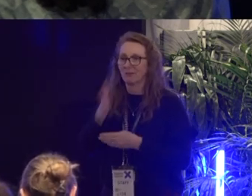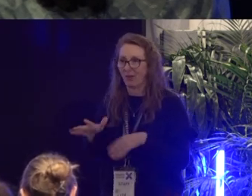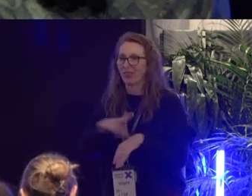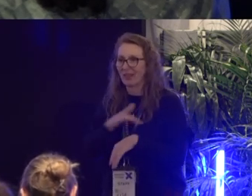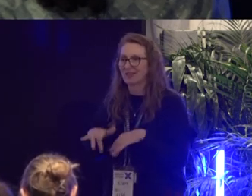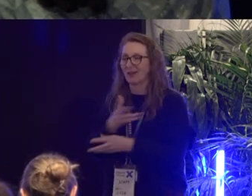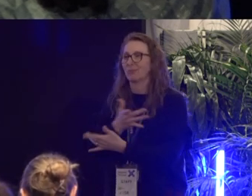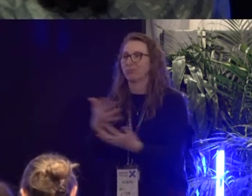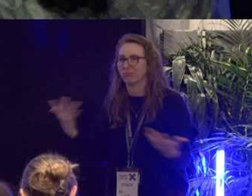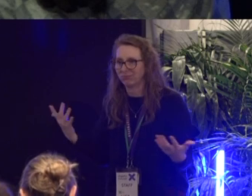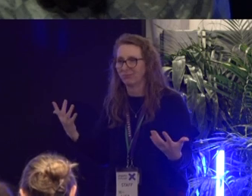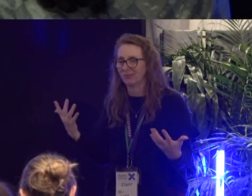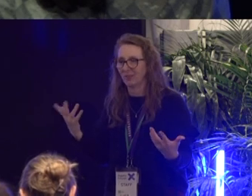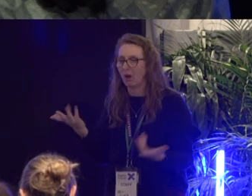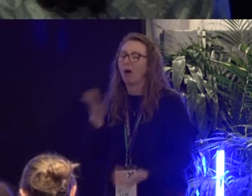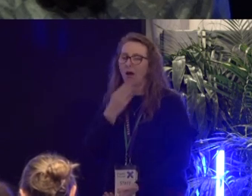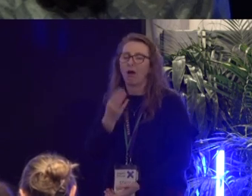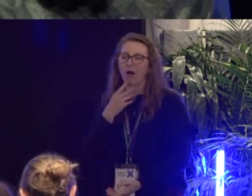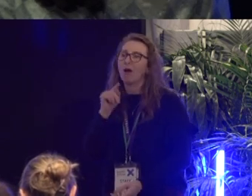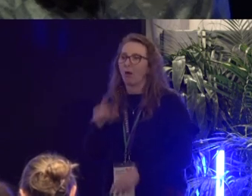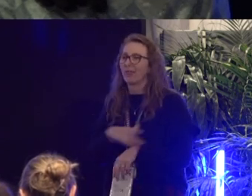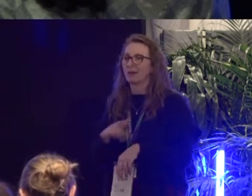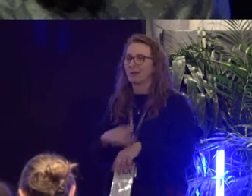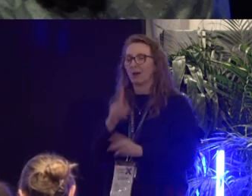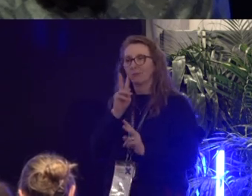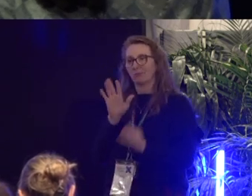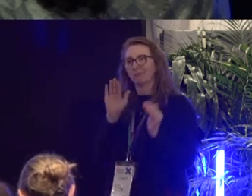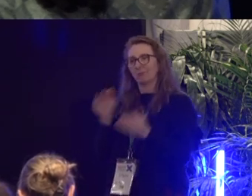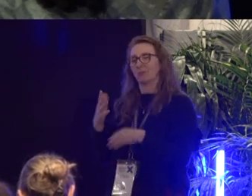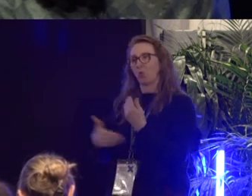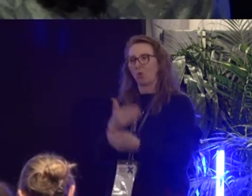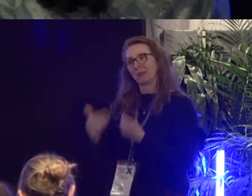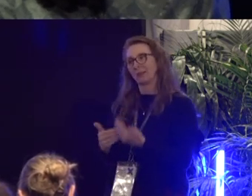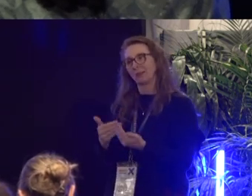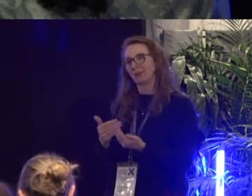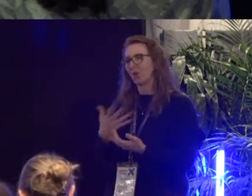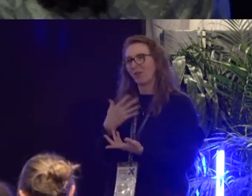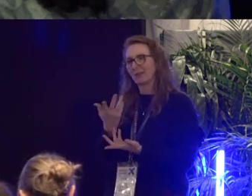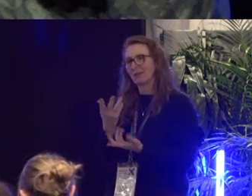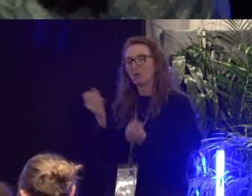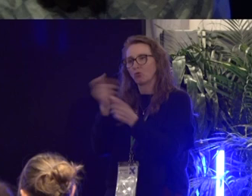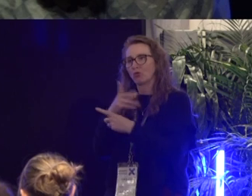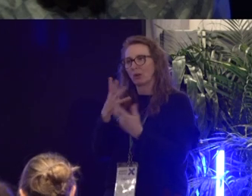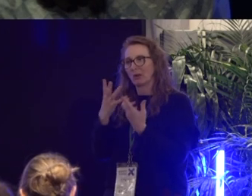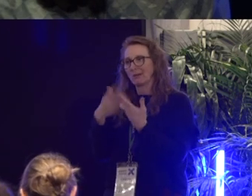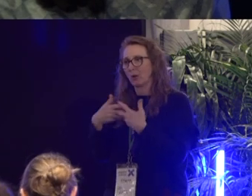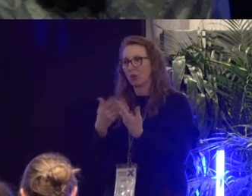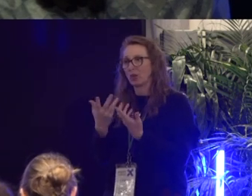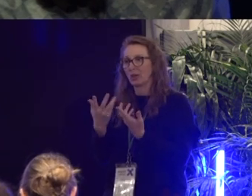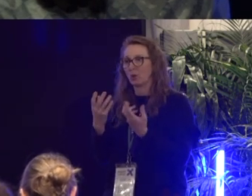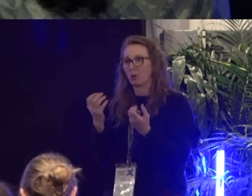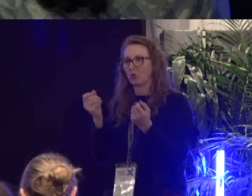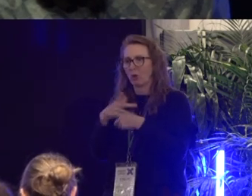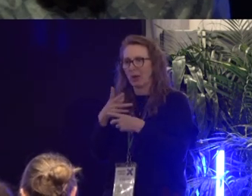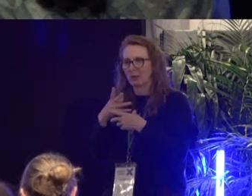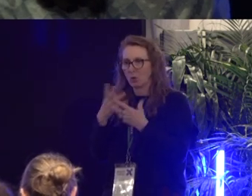something through unfamiliar technology or with an unfamiliar experimental audience